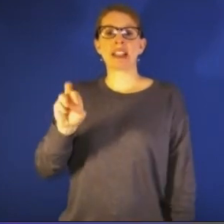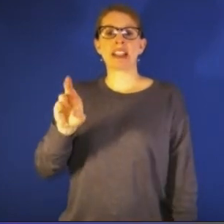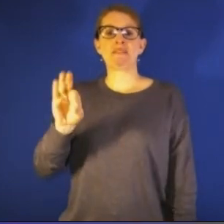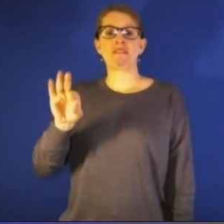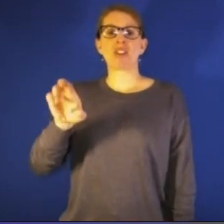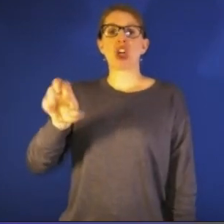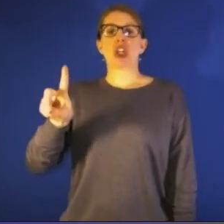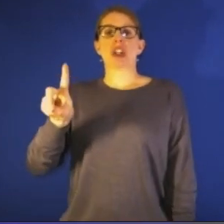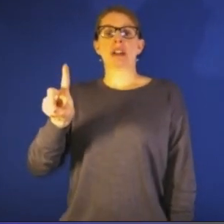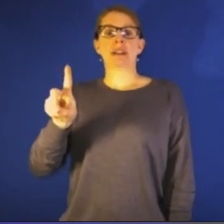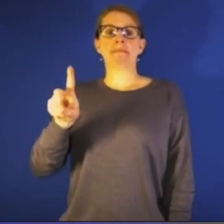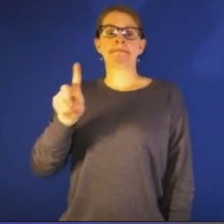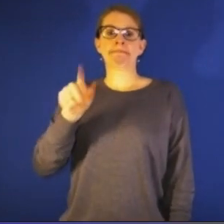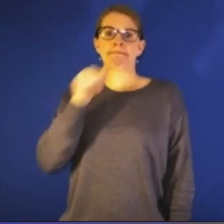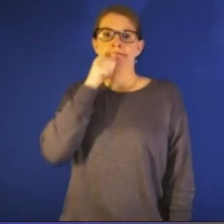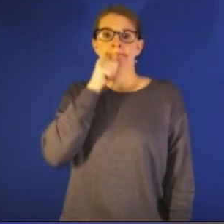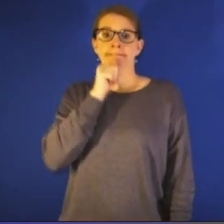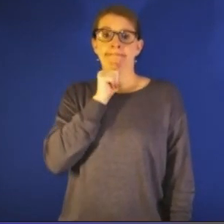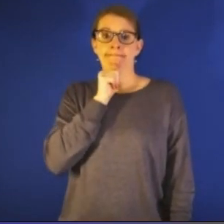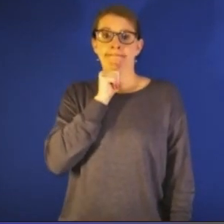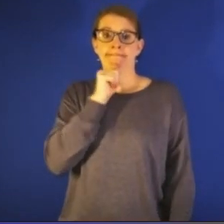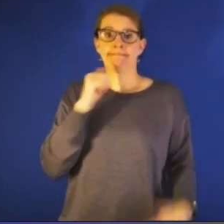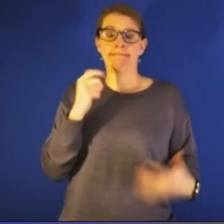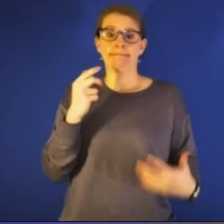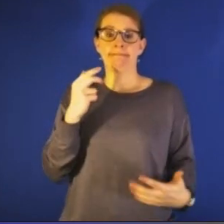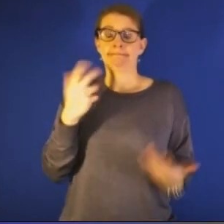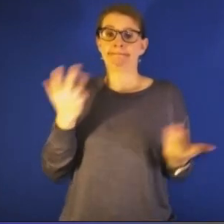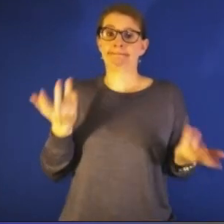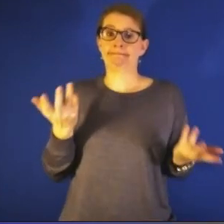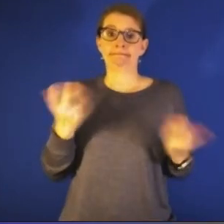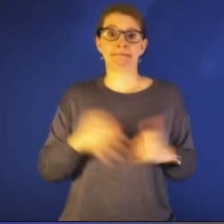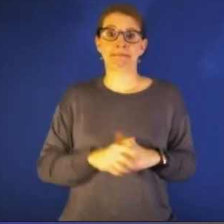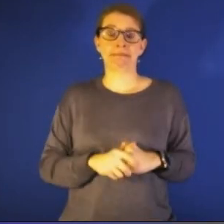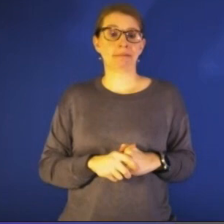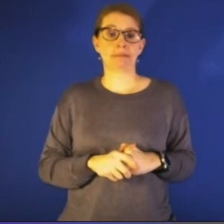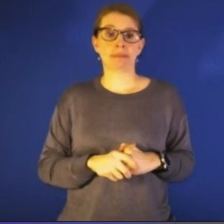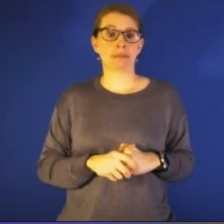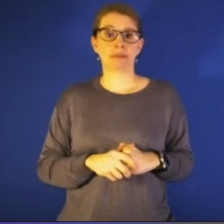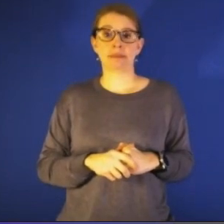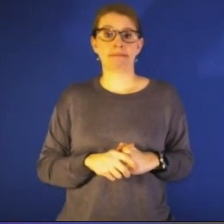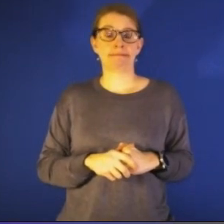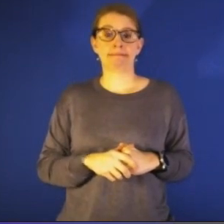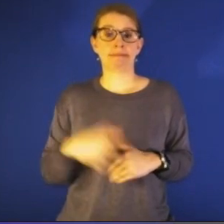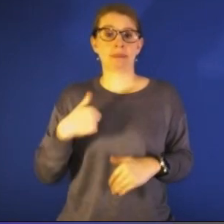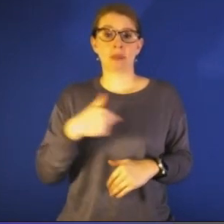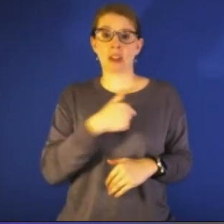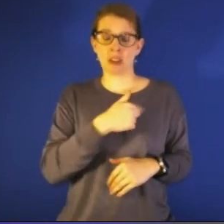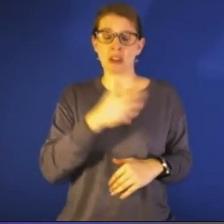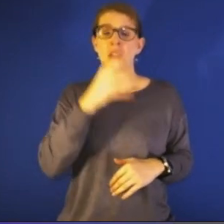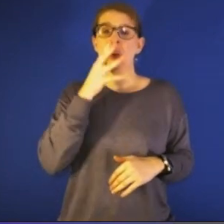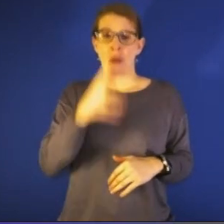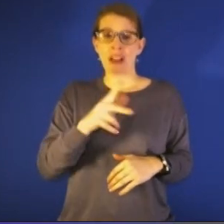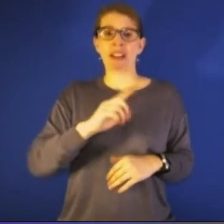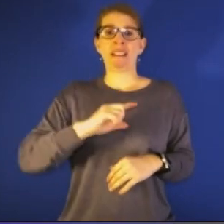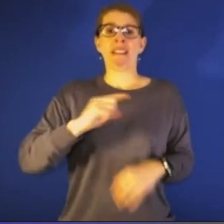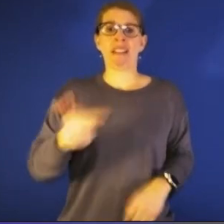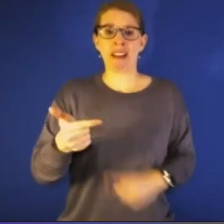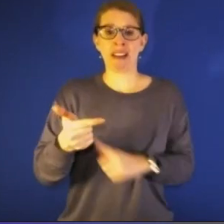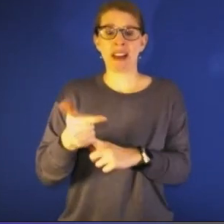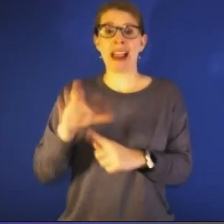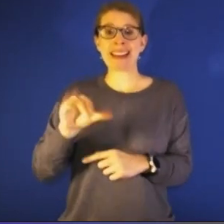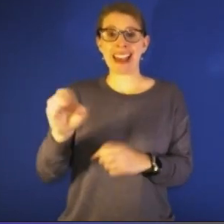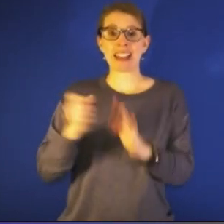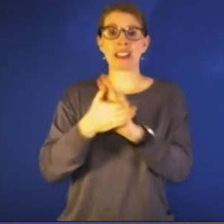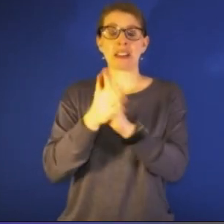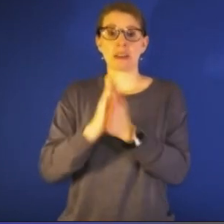hang in tight. I mean, we will absolutely get to you, and if your case becomes more urgent or emergent,